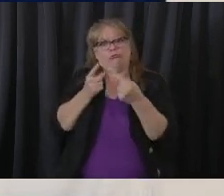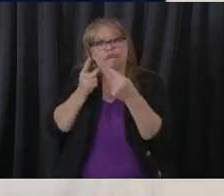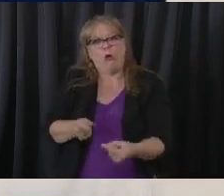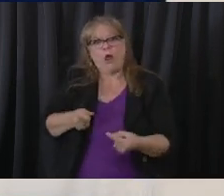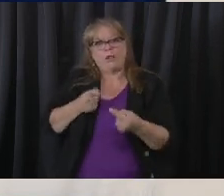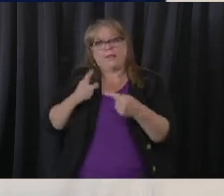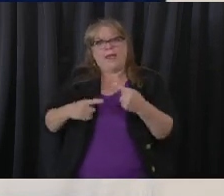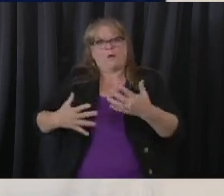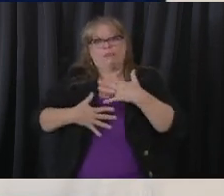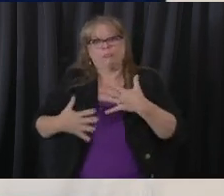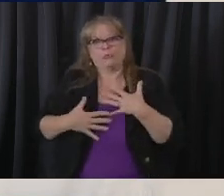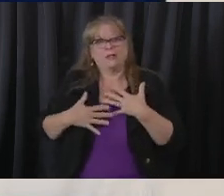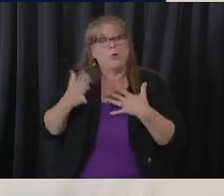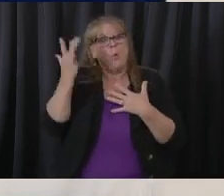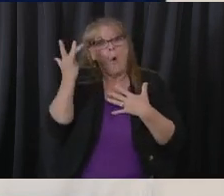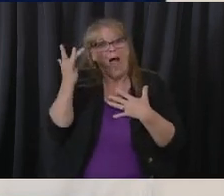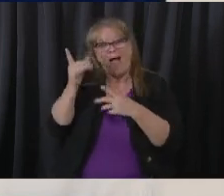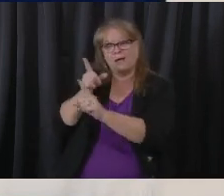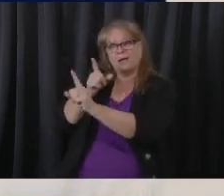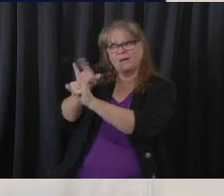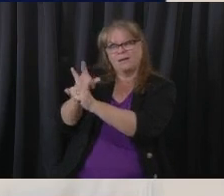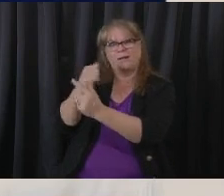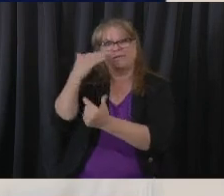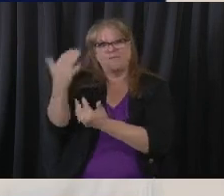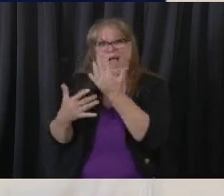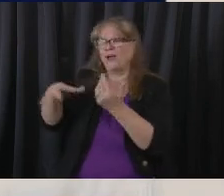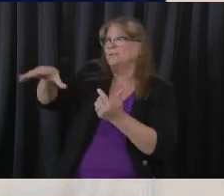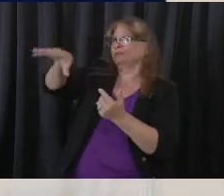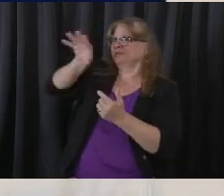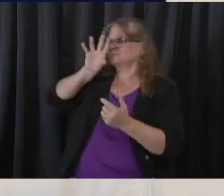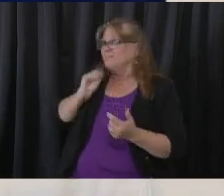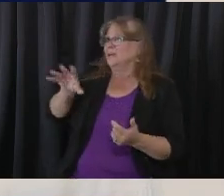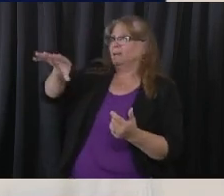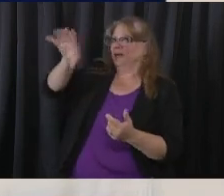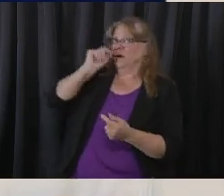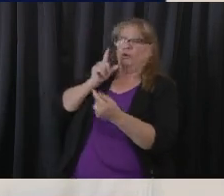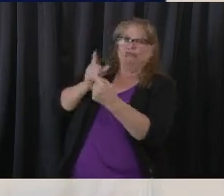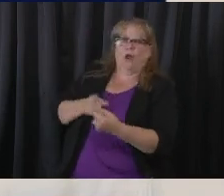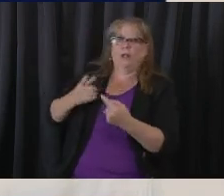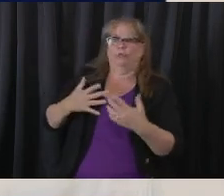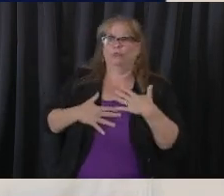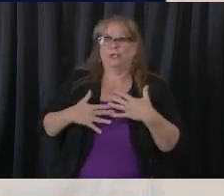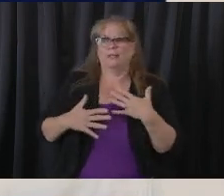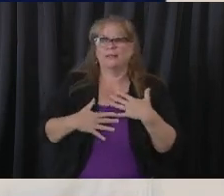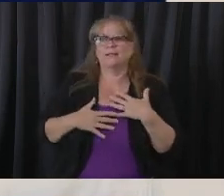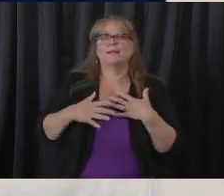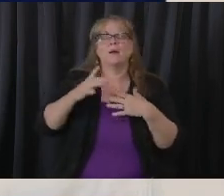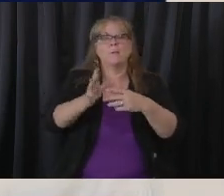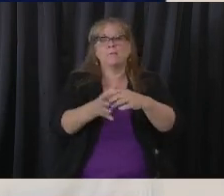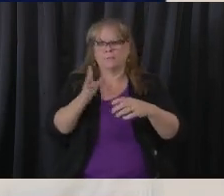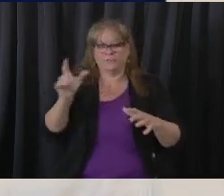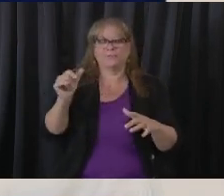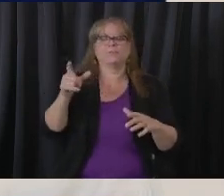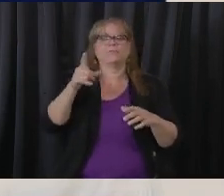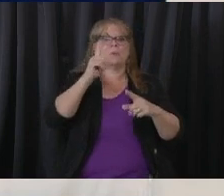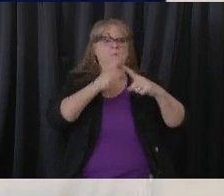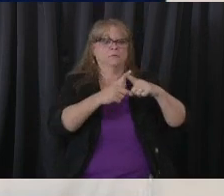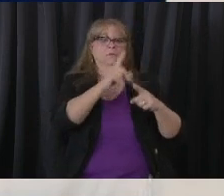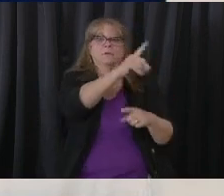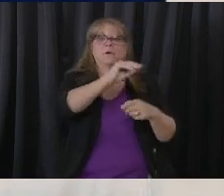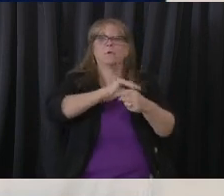they got tested twice for COVID. It was negative, and they got tested again, and it turns out